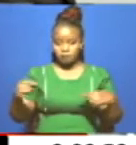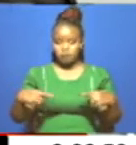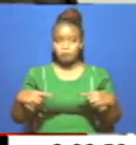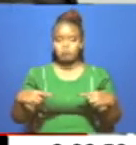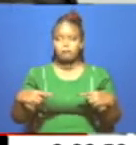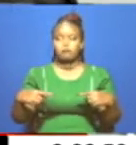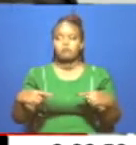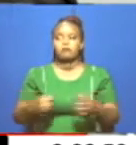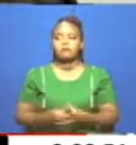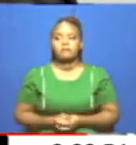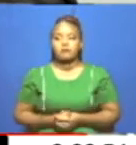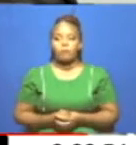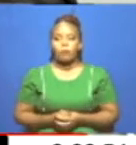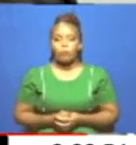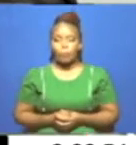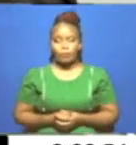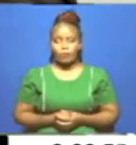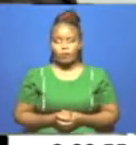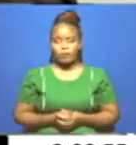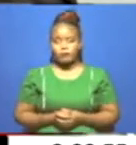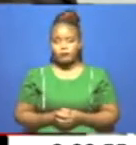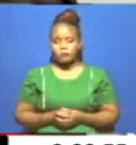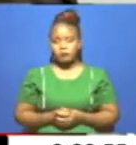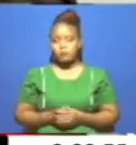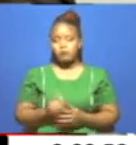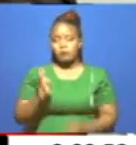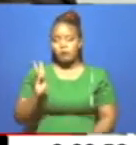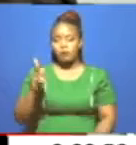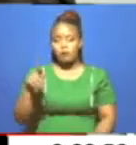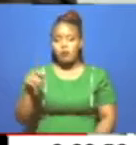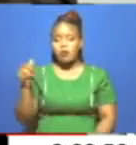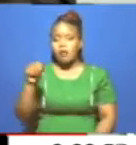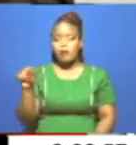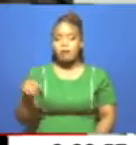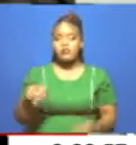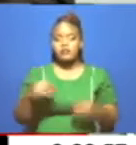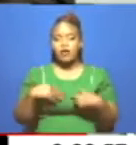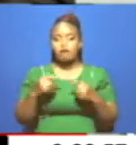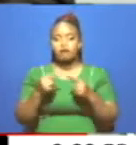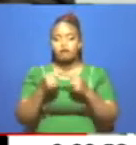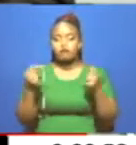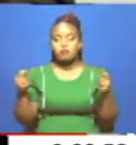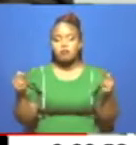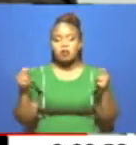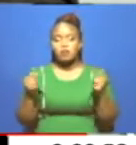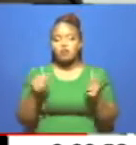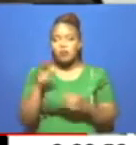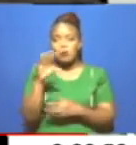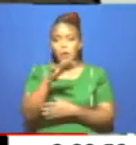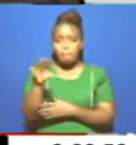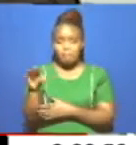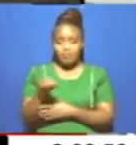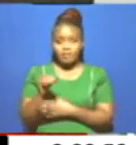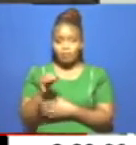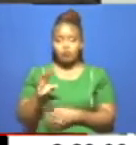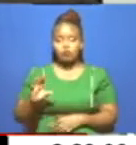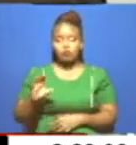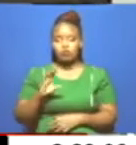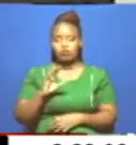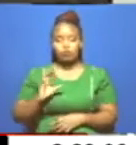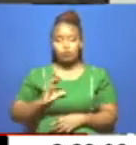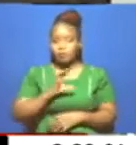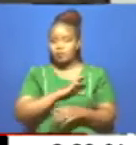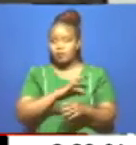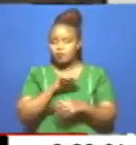Purity_Museo. Members of Parliament have differed on proposals by Budget and Appropriations Committee on Kenya's borrowing